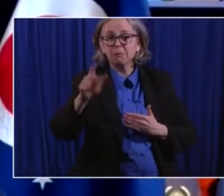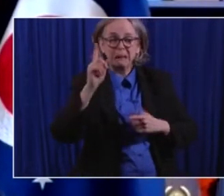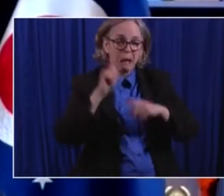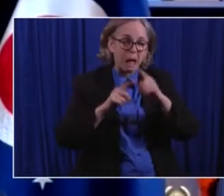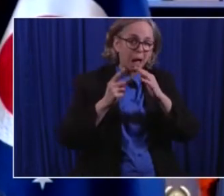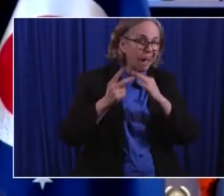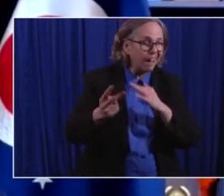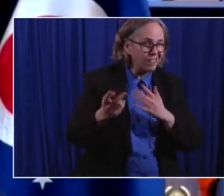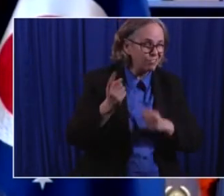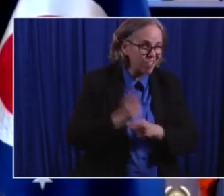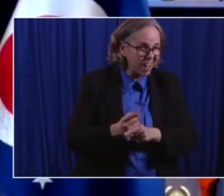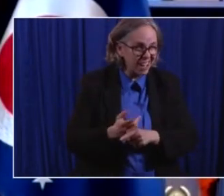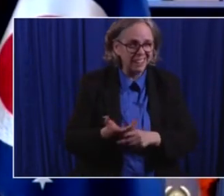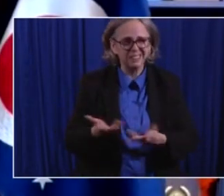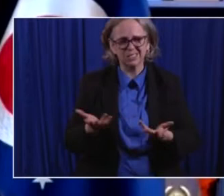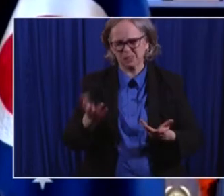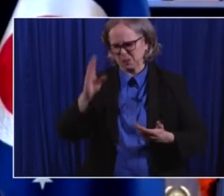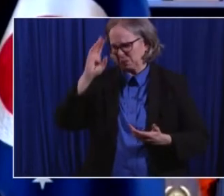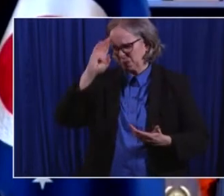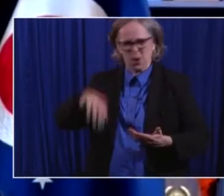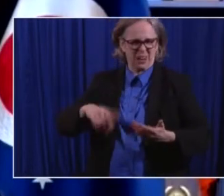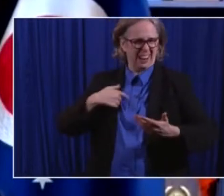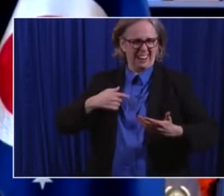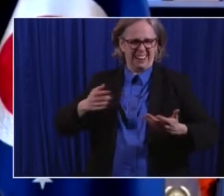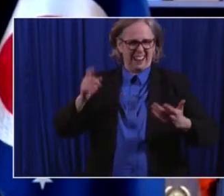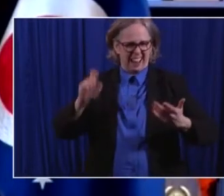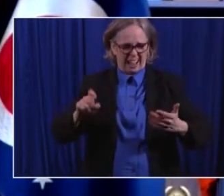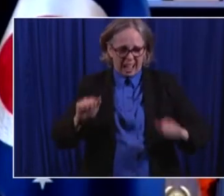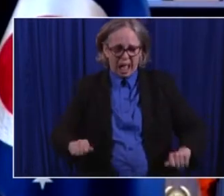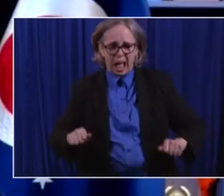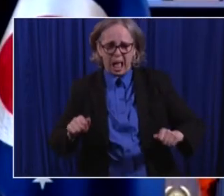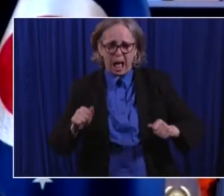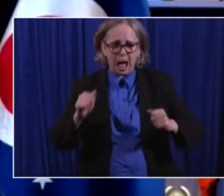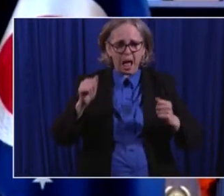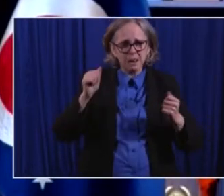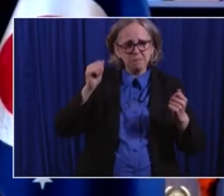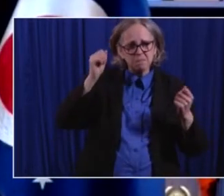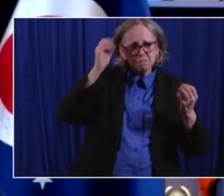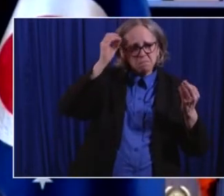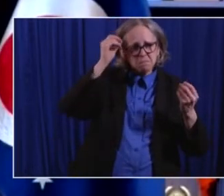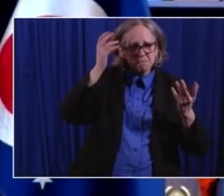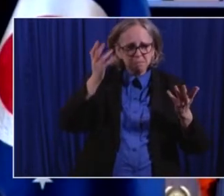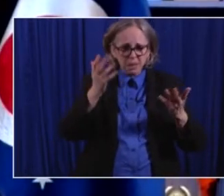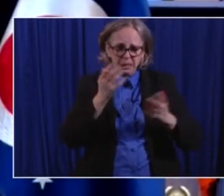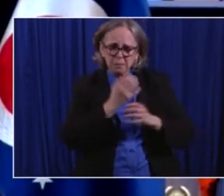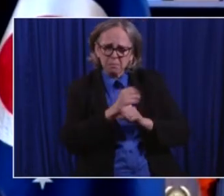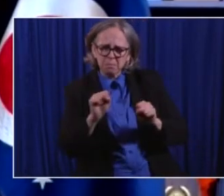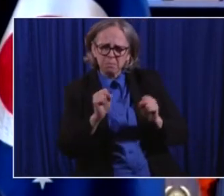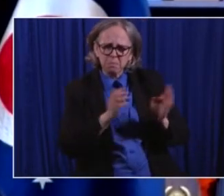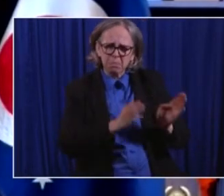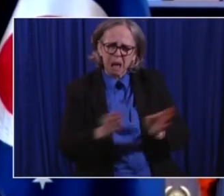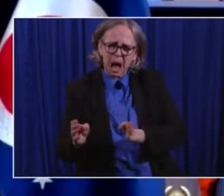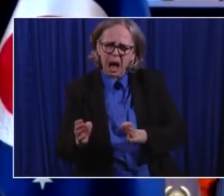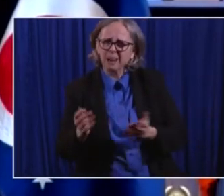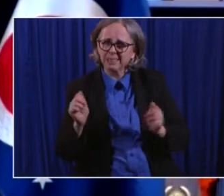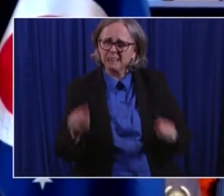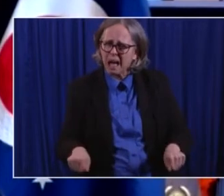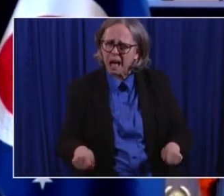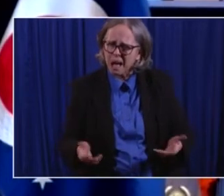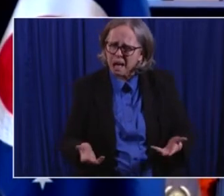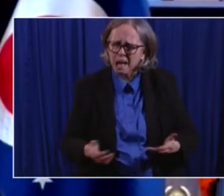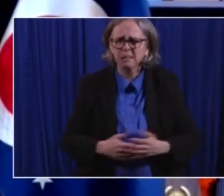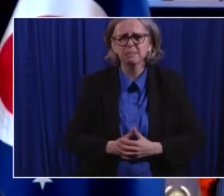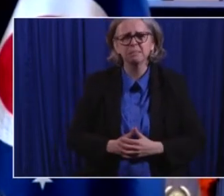that there will things that can begin to be planned for and happen. And I know that talking to moms and